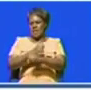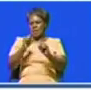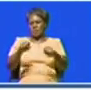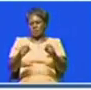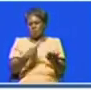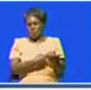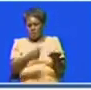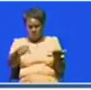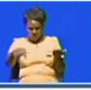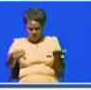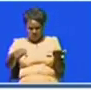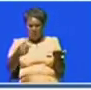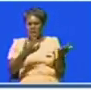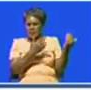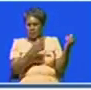possibly this week.